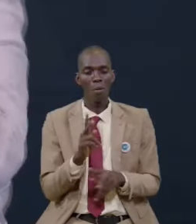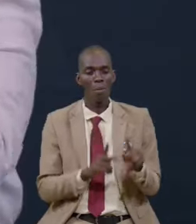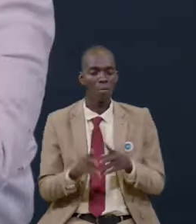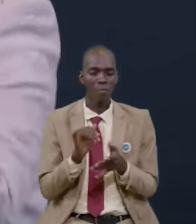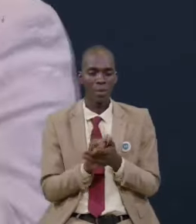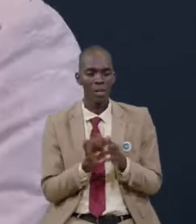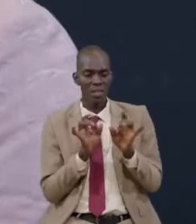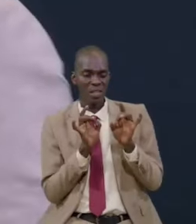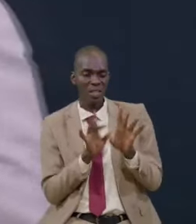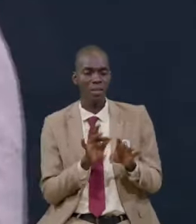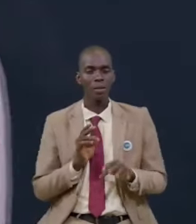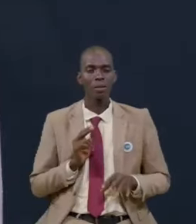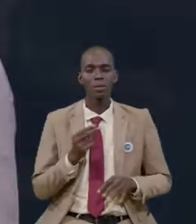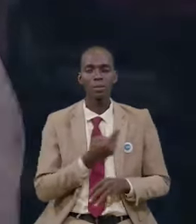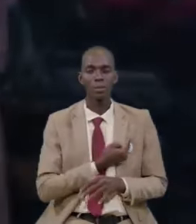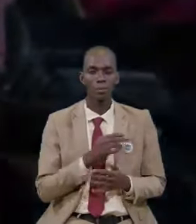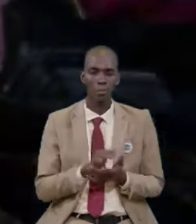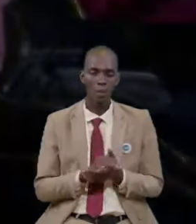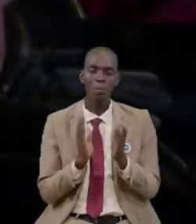hate us. Praise the Lord.